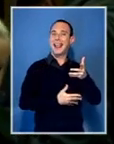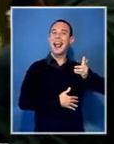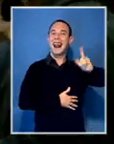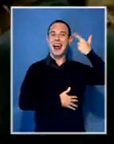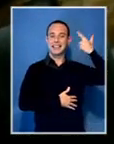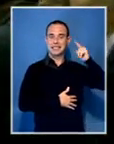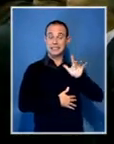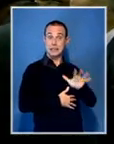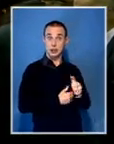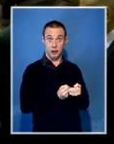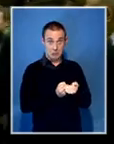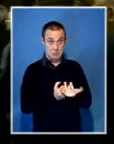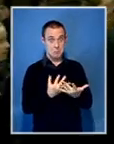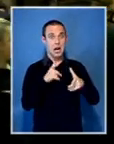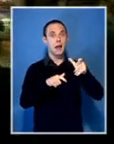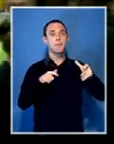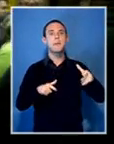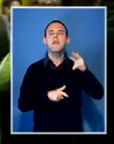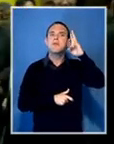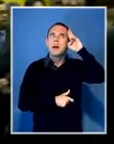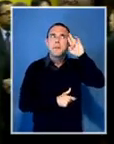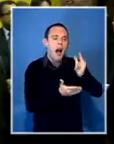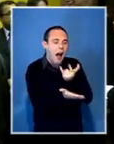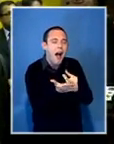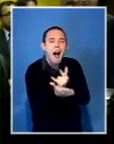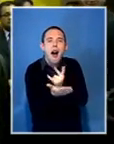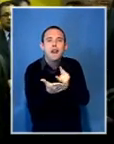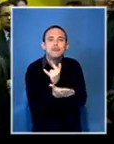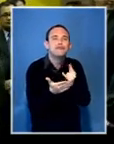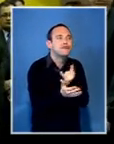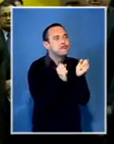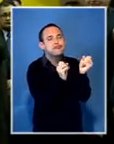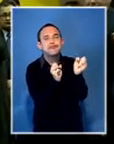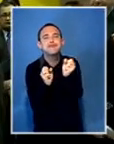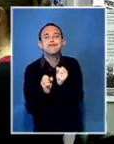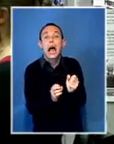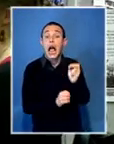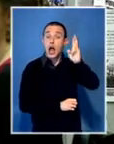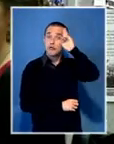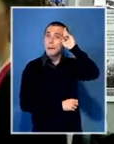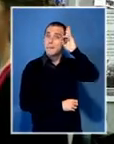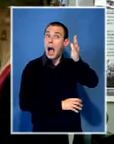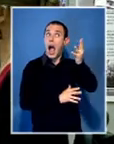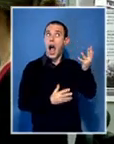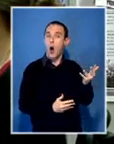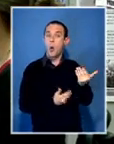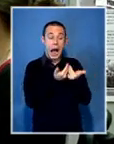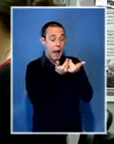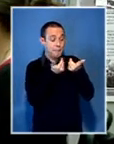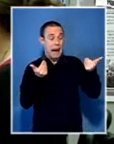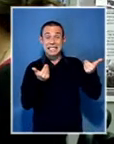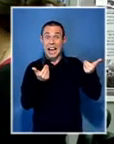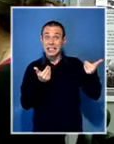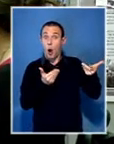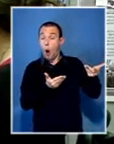They had a lot to talk about, some old friends catching up, reminiscing. Most here spent decades working to overthrow the apartheid government of